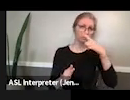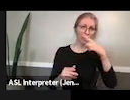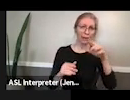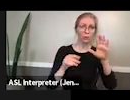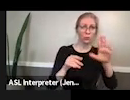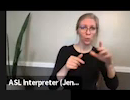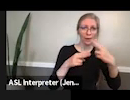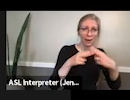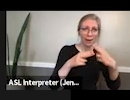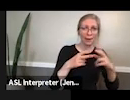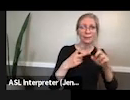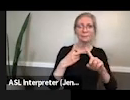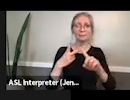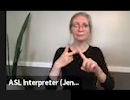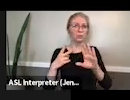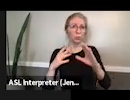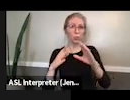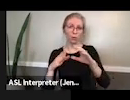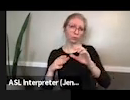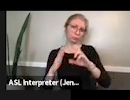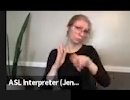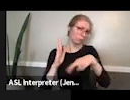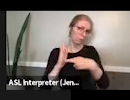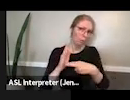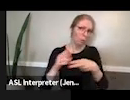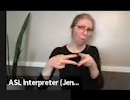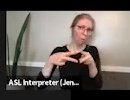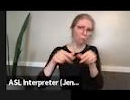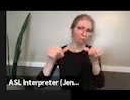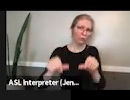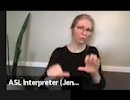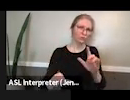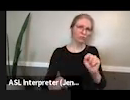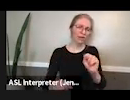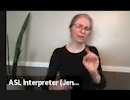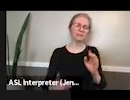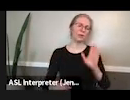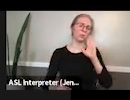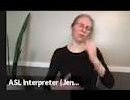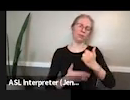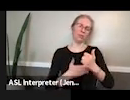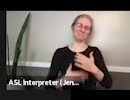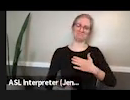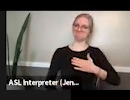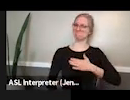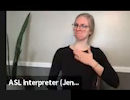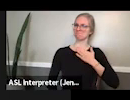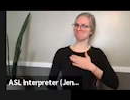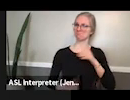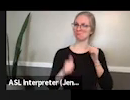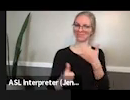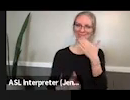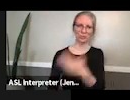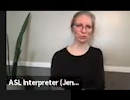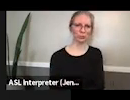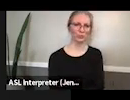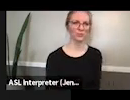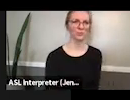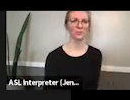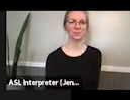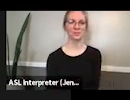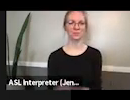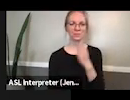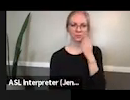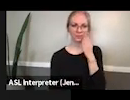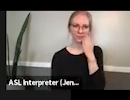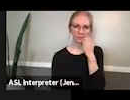I can take a glance and see who we have here today, that'd make me really happy. And thank you. I'm trying to open the